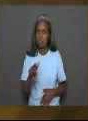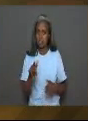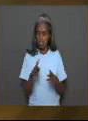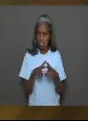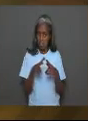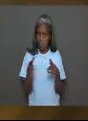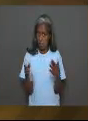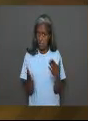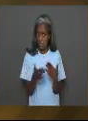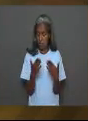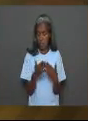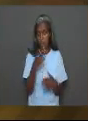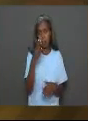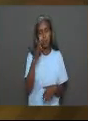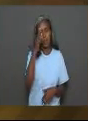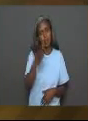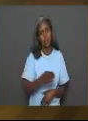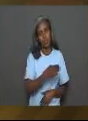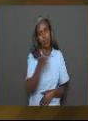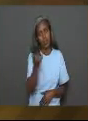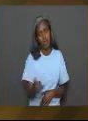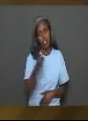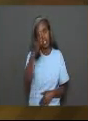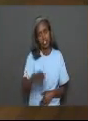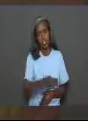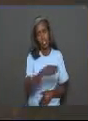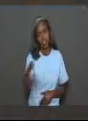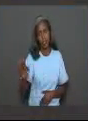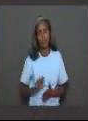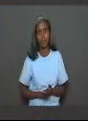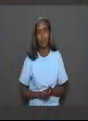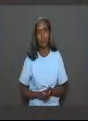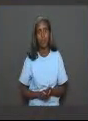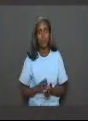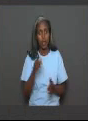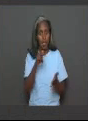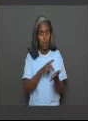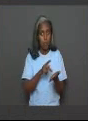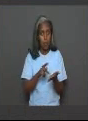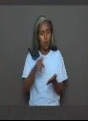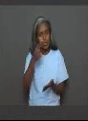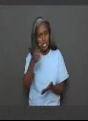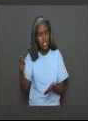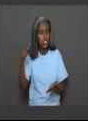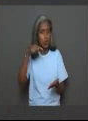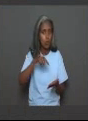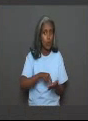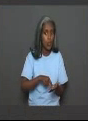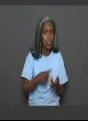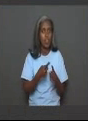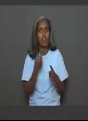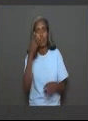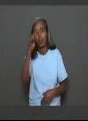Let us verify this by drawing the graph. We can plot each